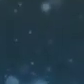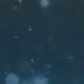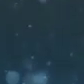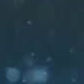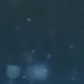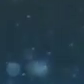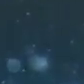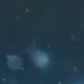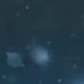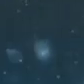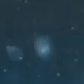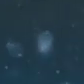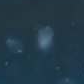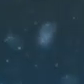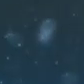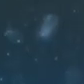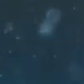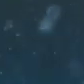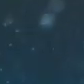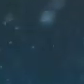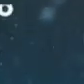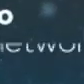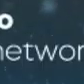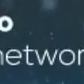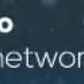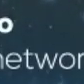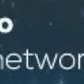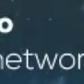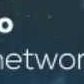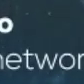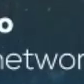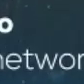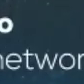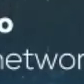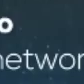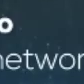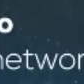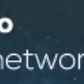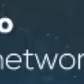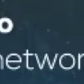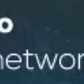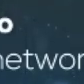www.znsshoppingnetwork.com, select the island of your choice, and shop anywhere, anytime.